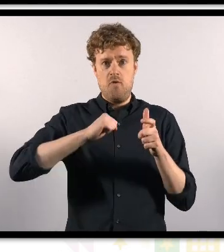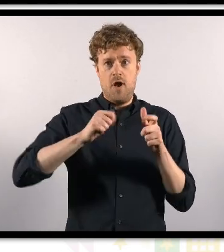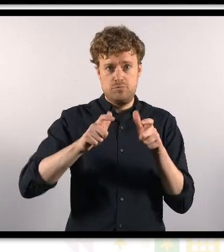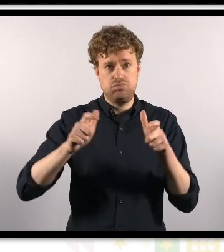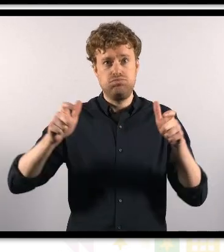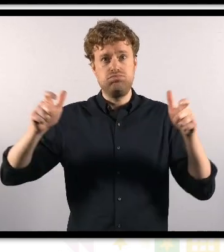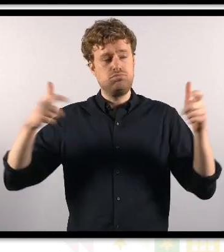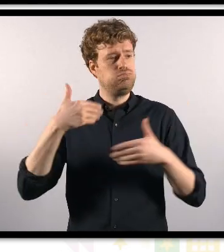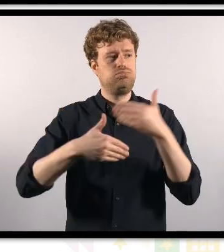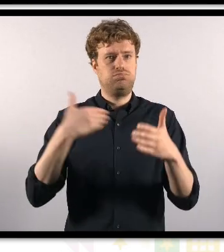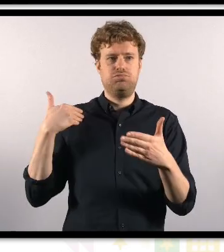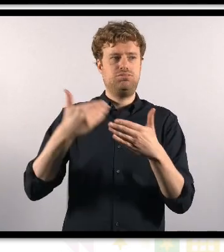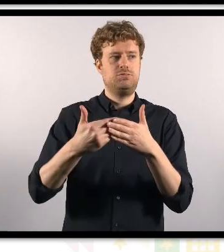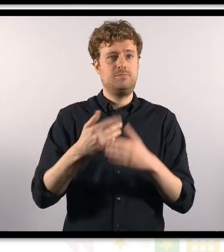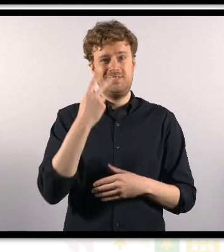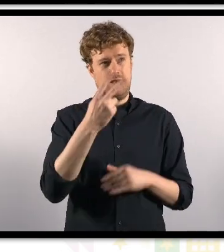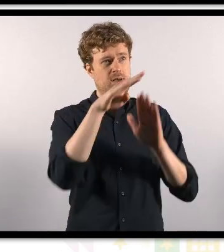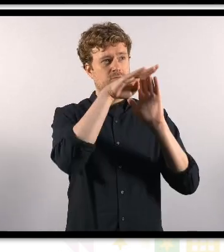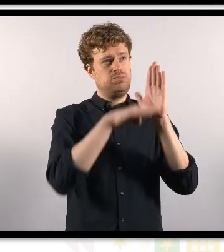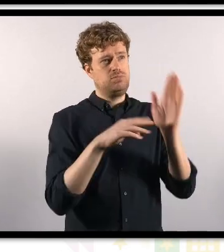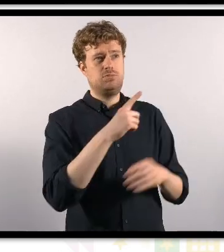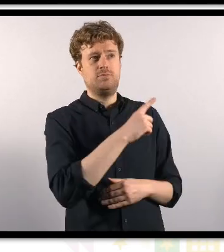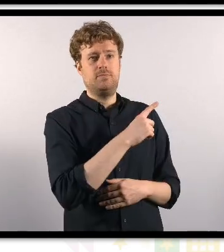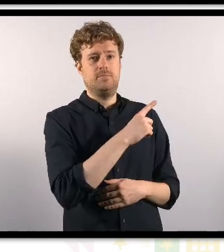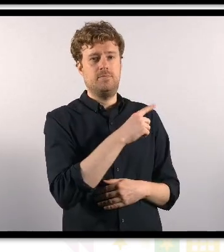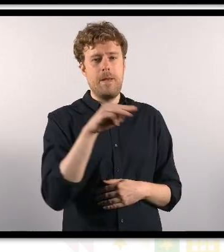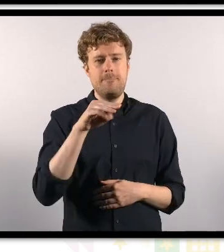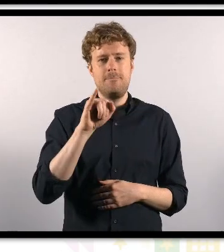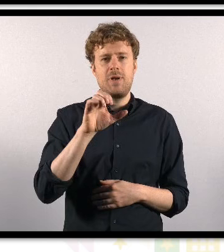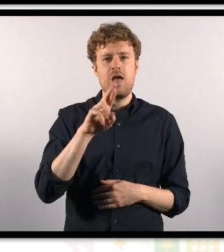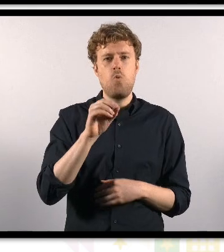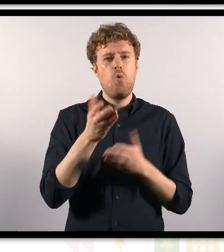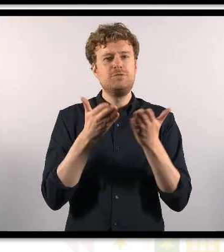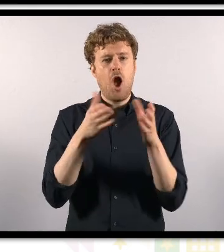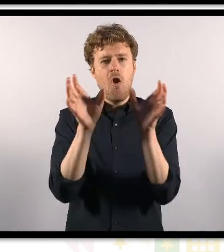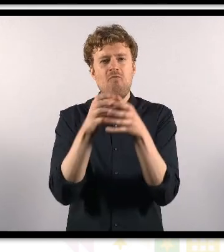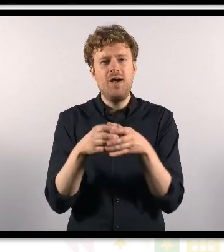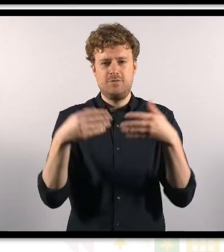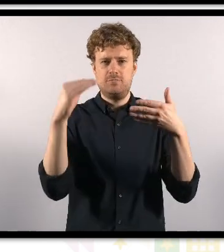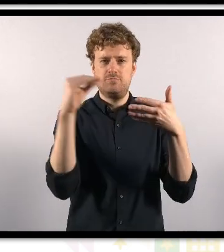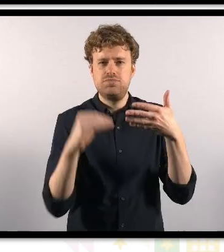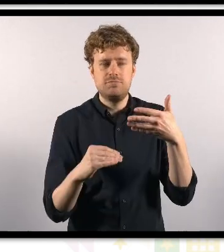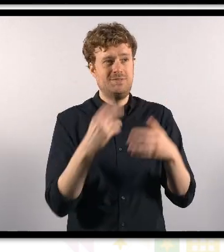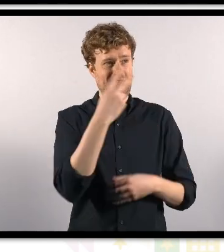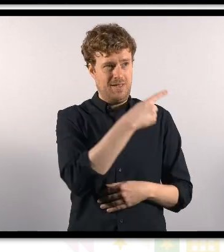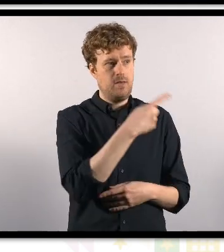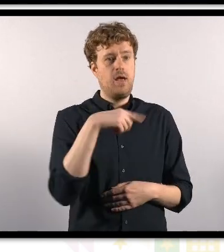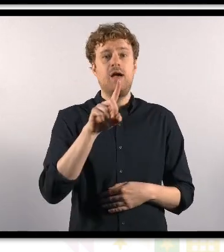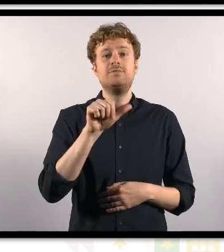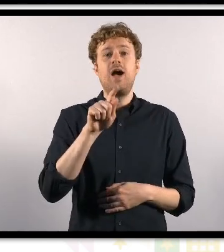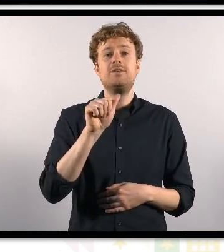2%. So it's not a trivial amount of data that we have to deal with. And